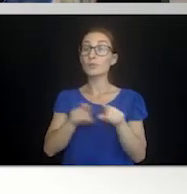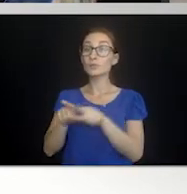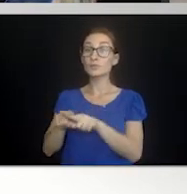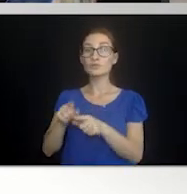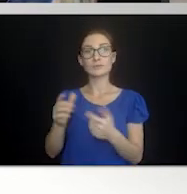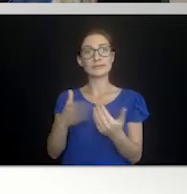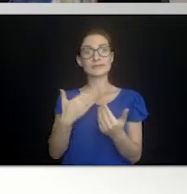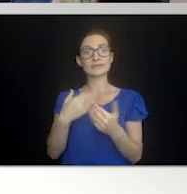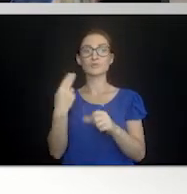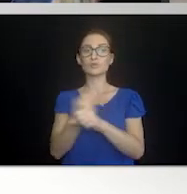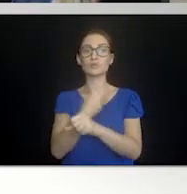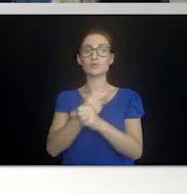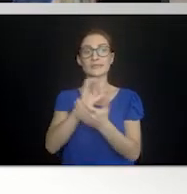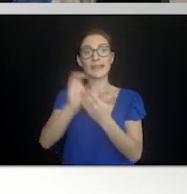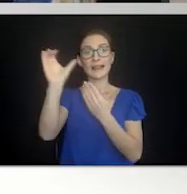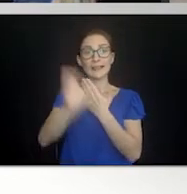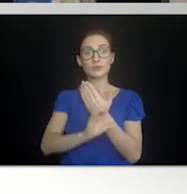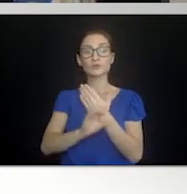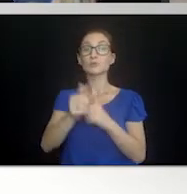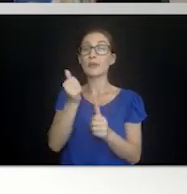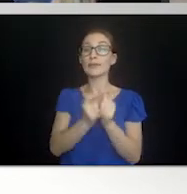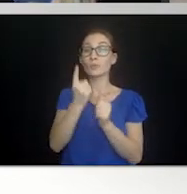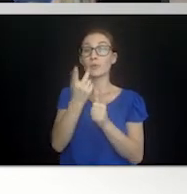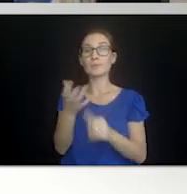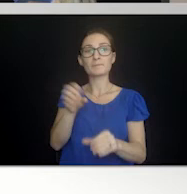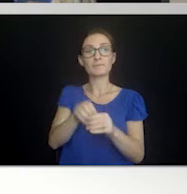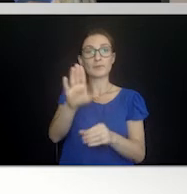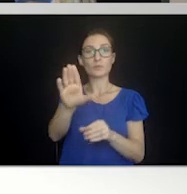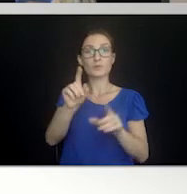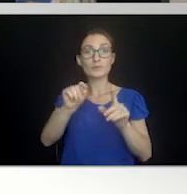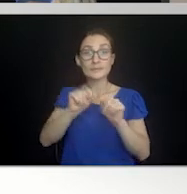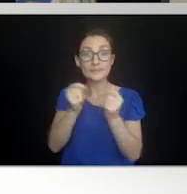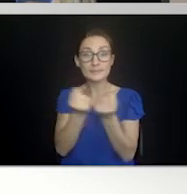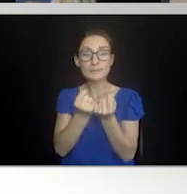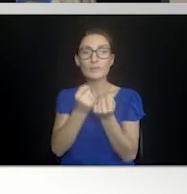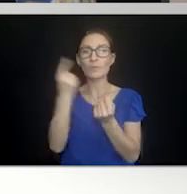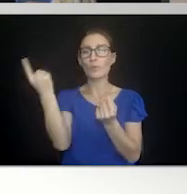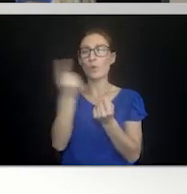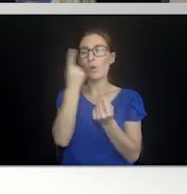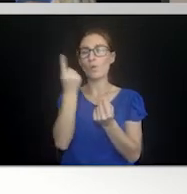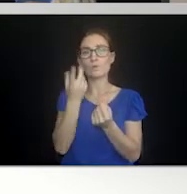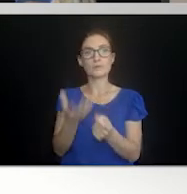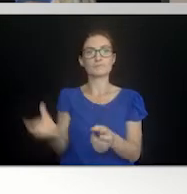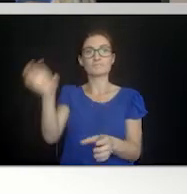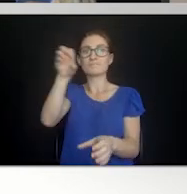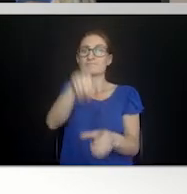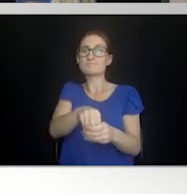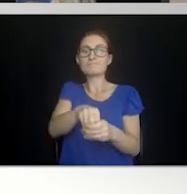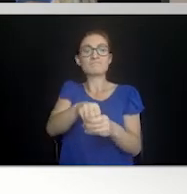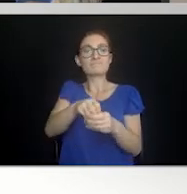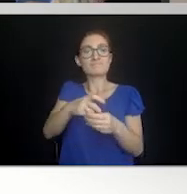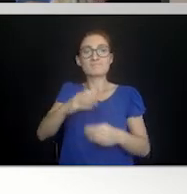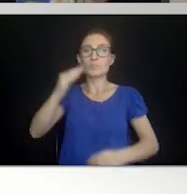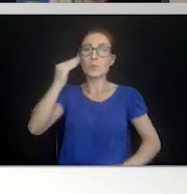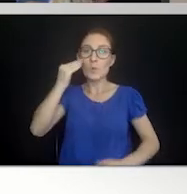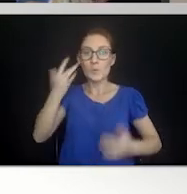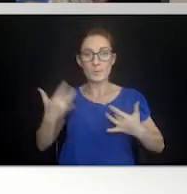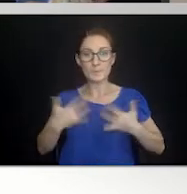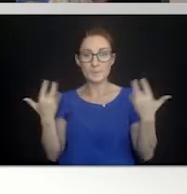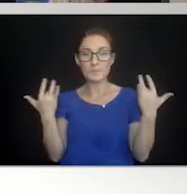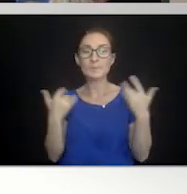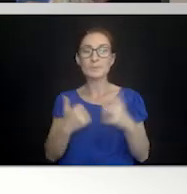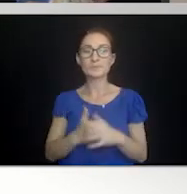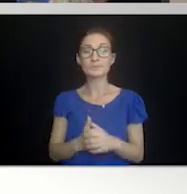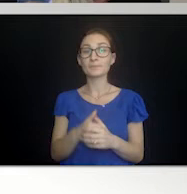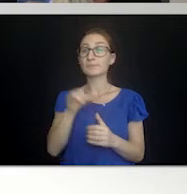a very easy to use calendar, so everybody on your team is always on board and always knows everything that's